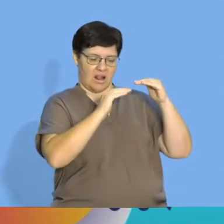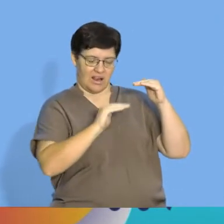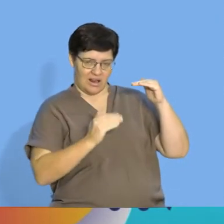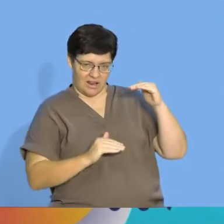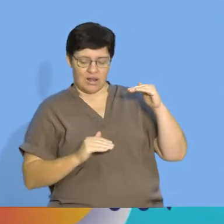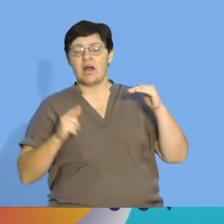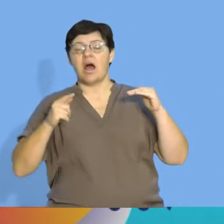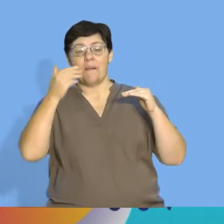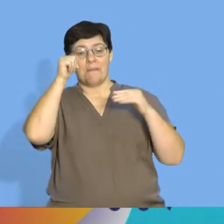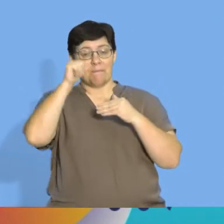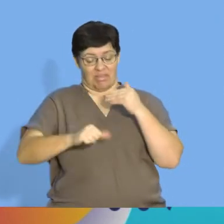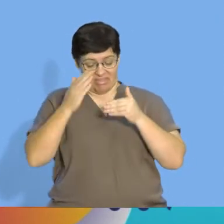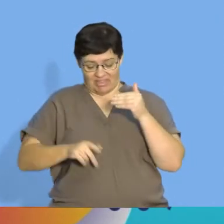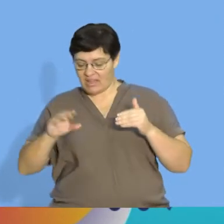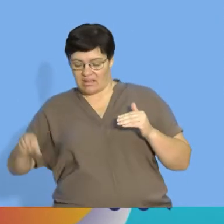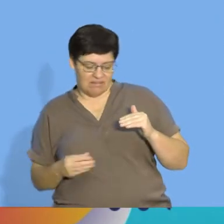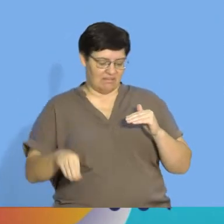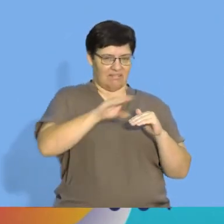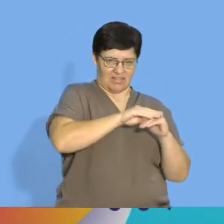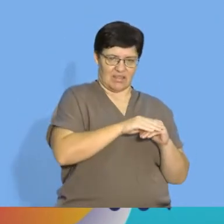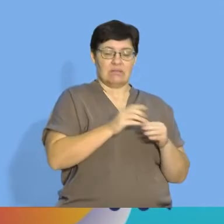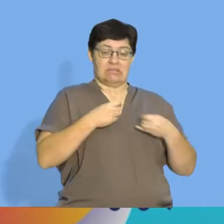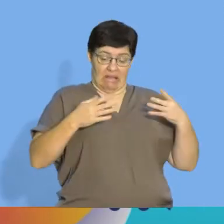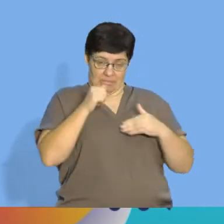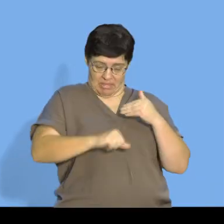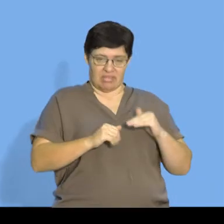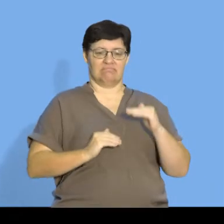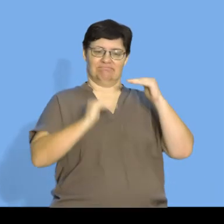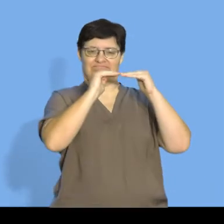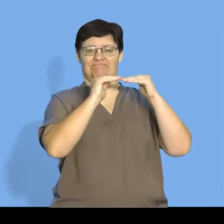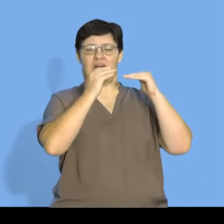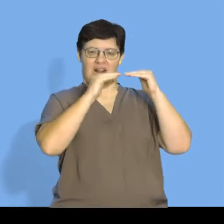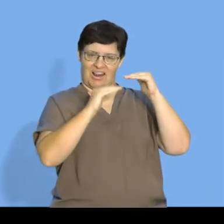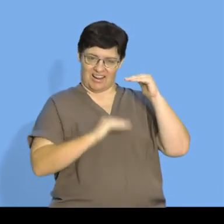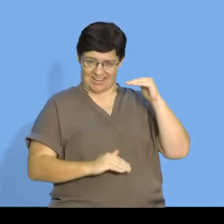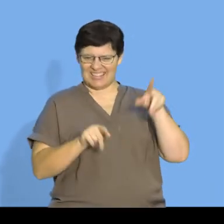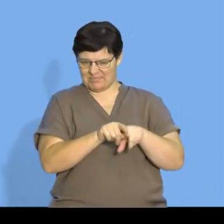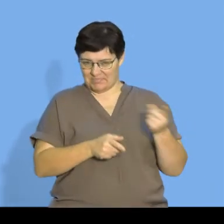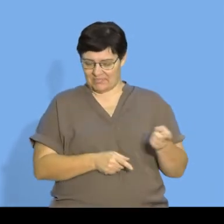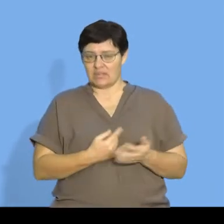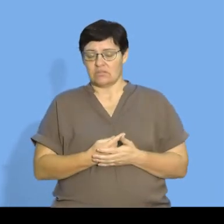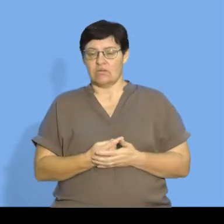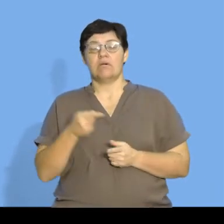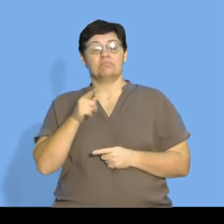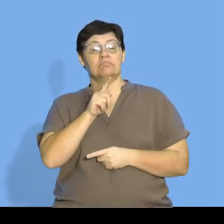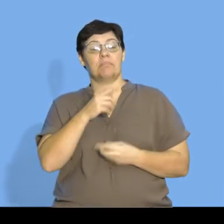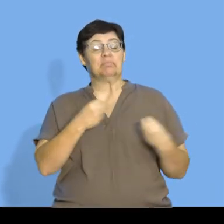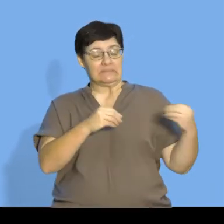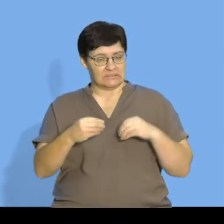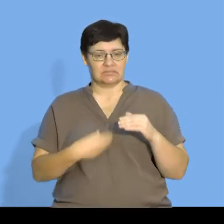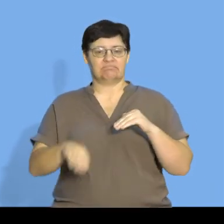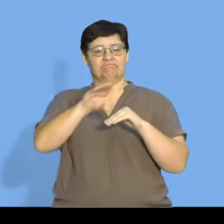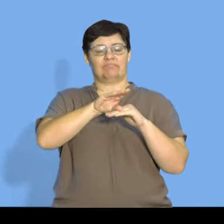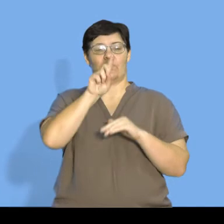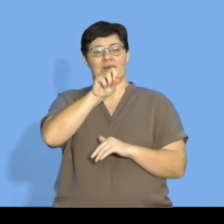stock that we had at the beginning of the month. Okay, the business uses a markup of 100% on cost. That's